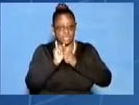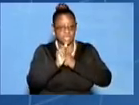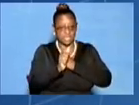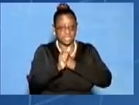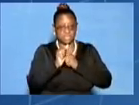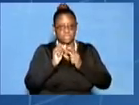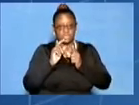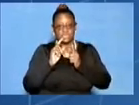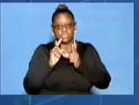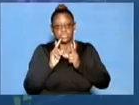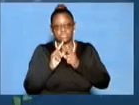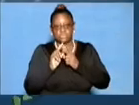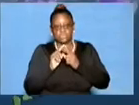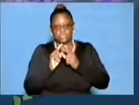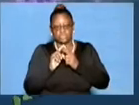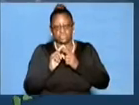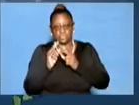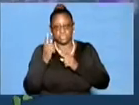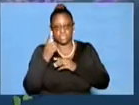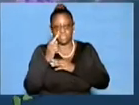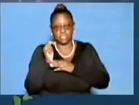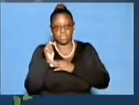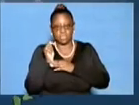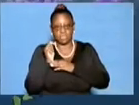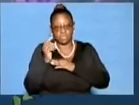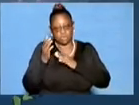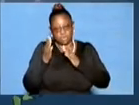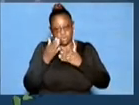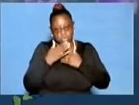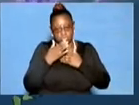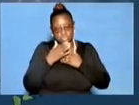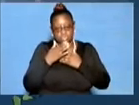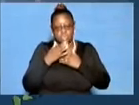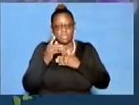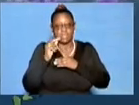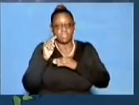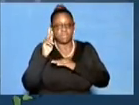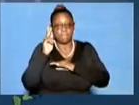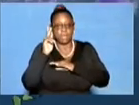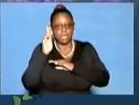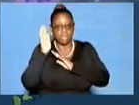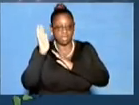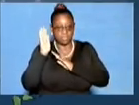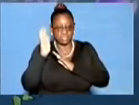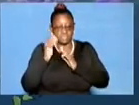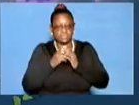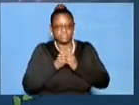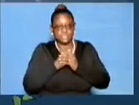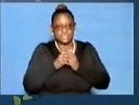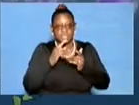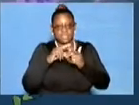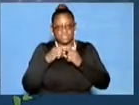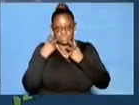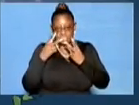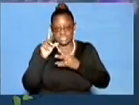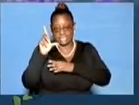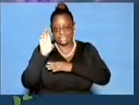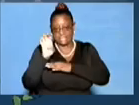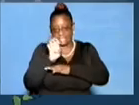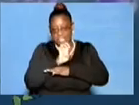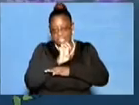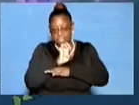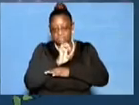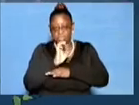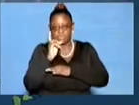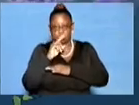the archipelago of the Bahamas. And the satellite pictures are showing the massive structure of Lee out there in the Atlantic, and that